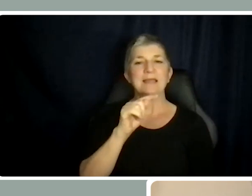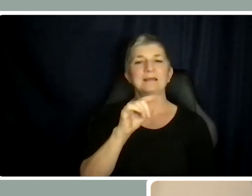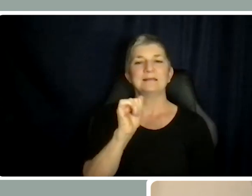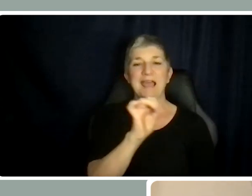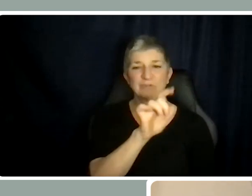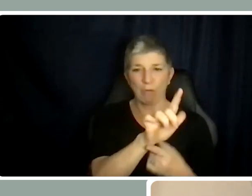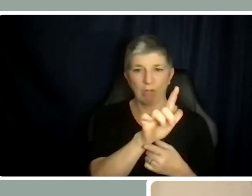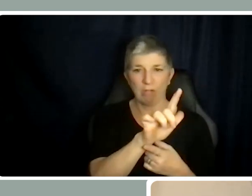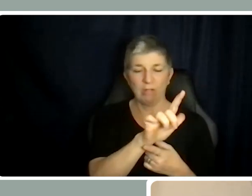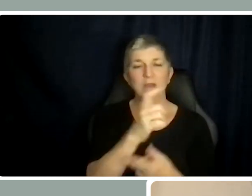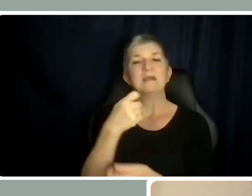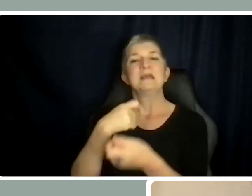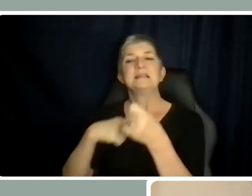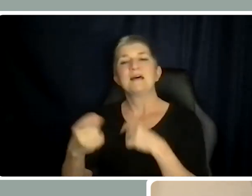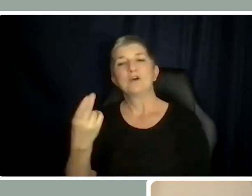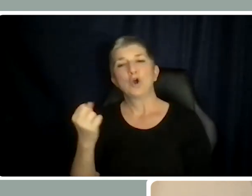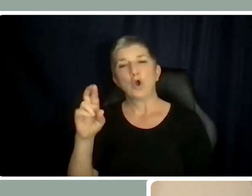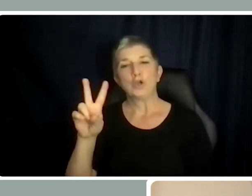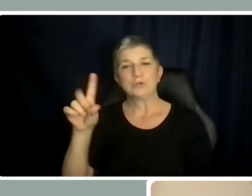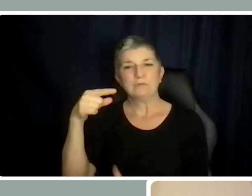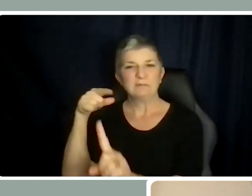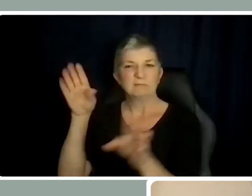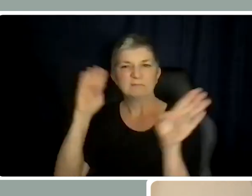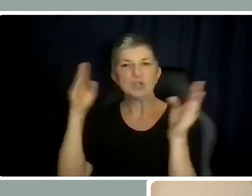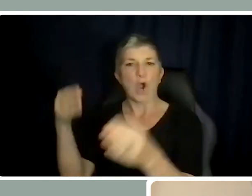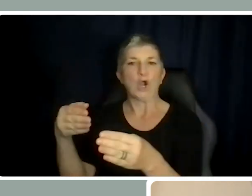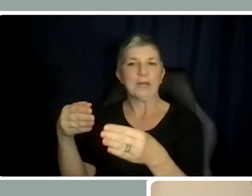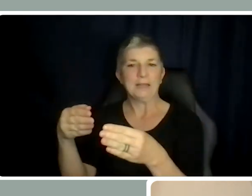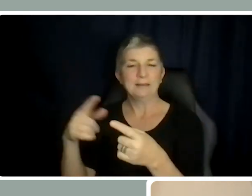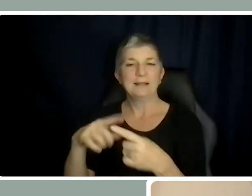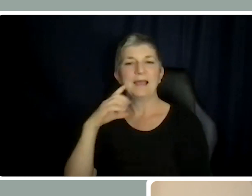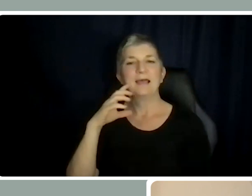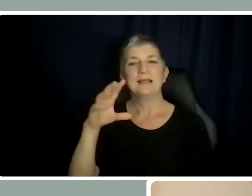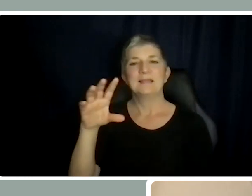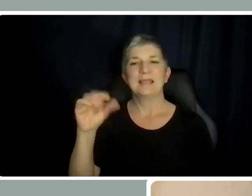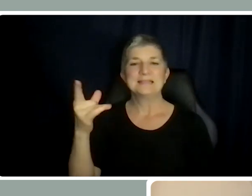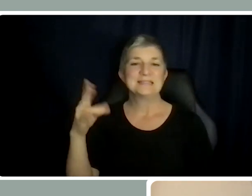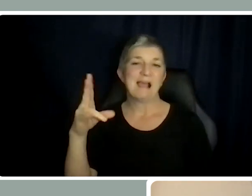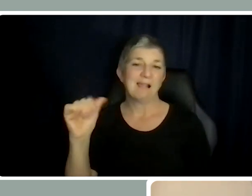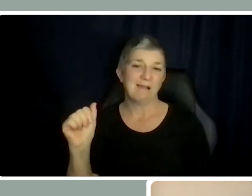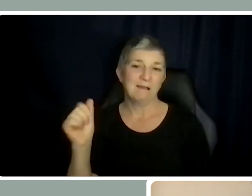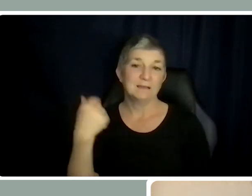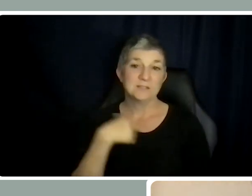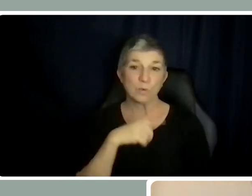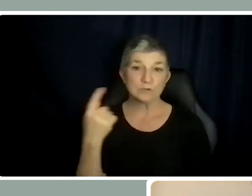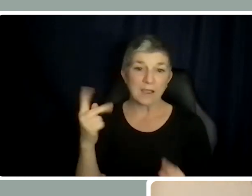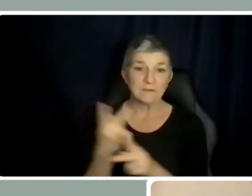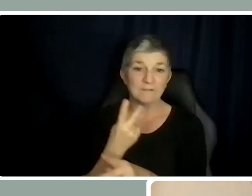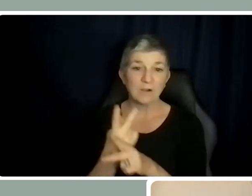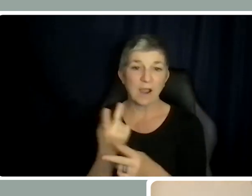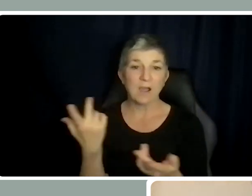Taxol, but more of a HER2 targeted agent like the Kadcyla. So we're trying to figure out how we